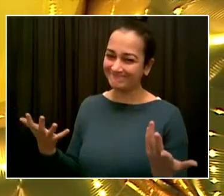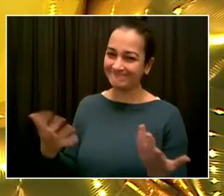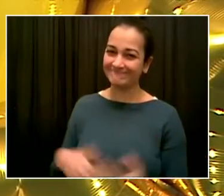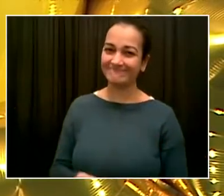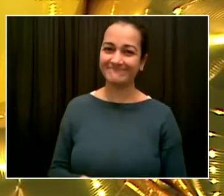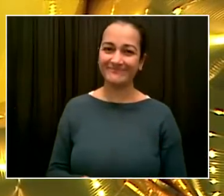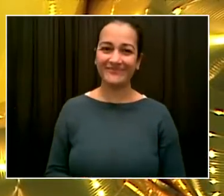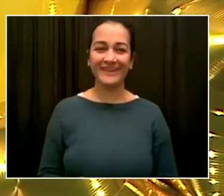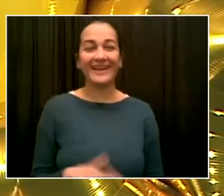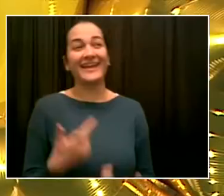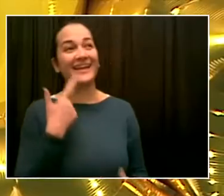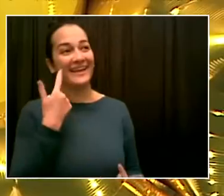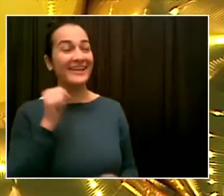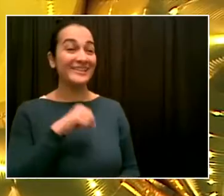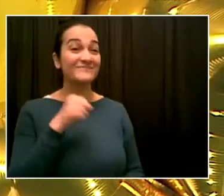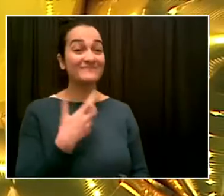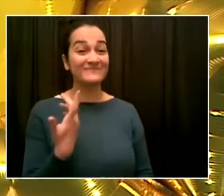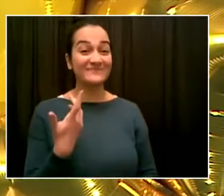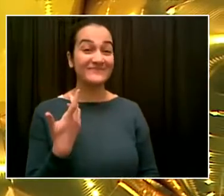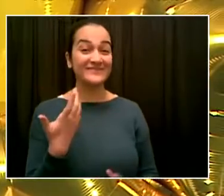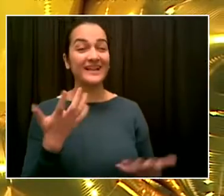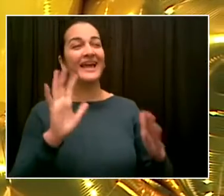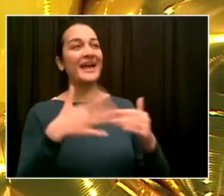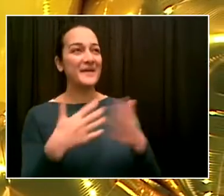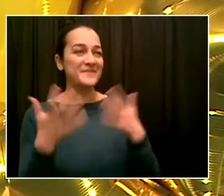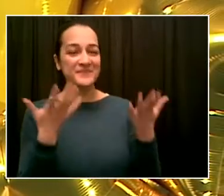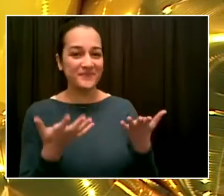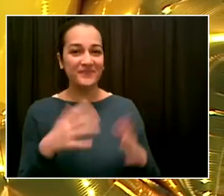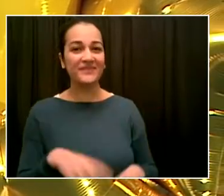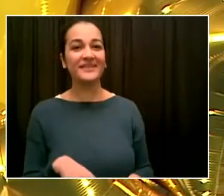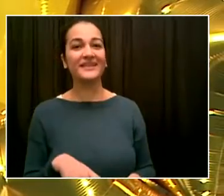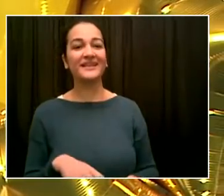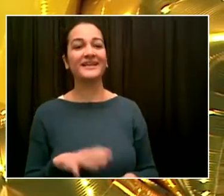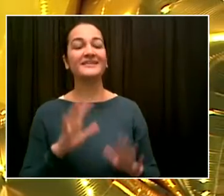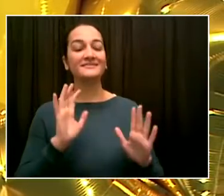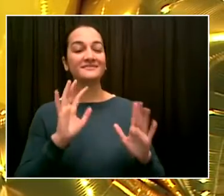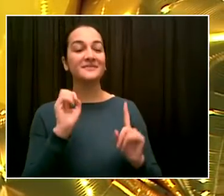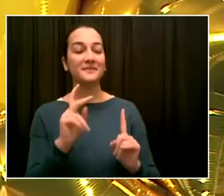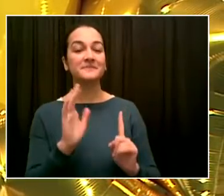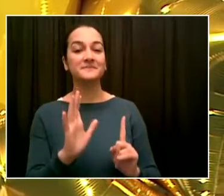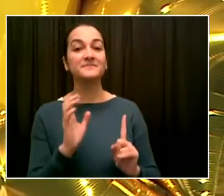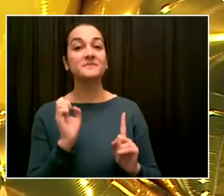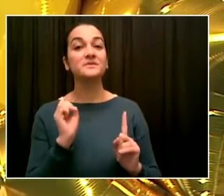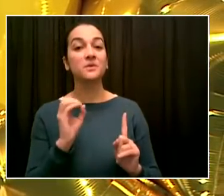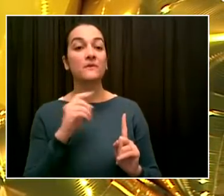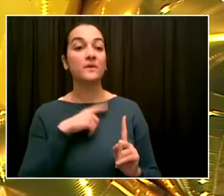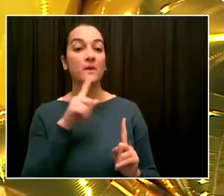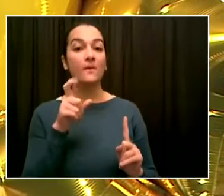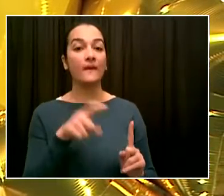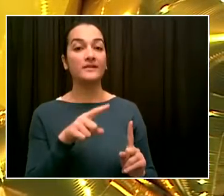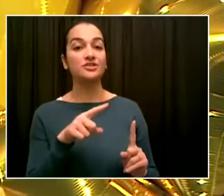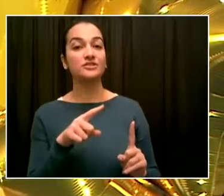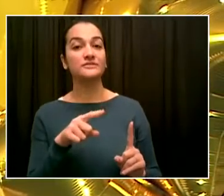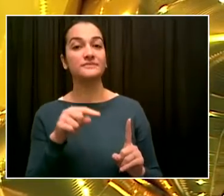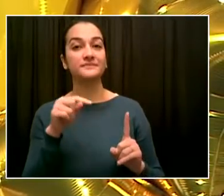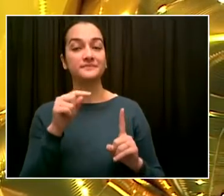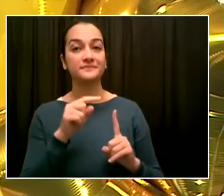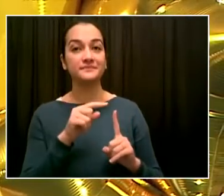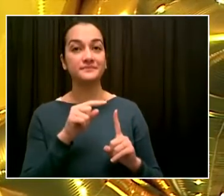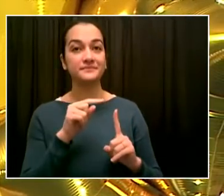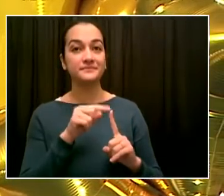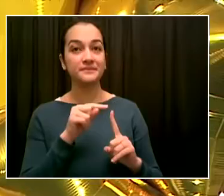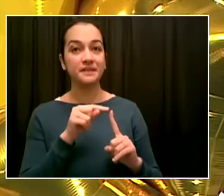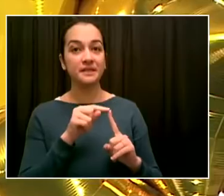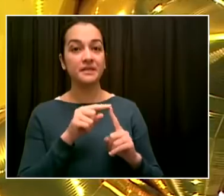had a couple of questions. The first one has to do with the lieutenant governor. and the situation with his background check forms